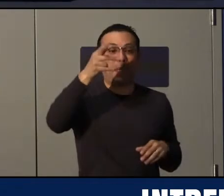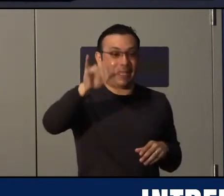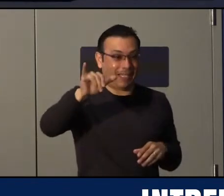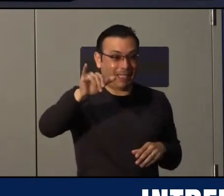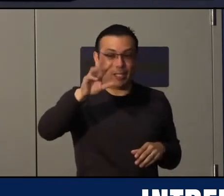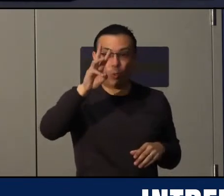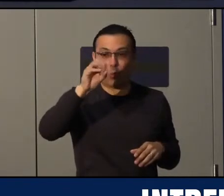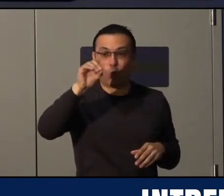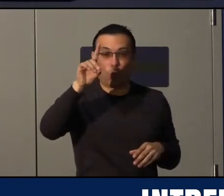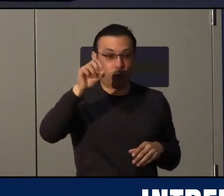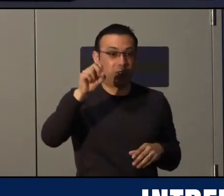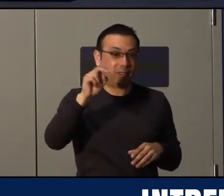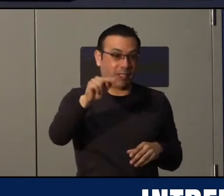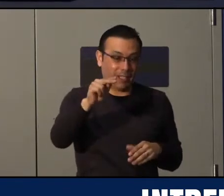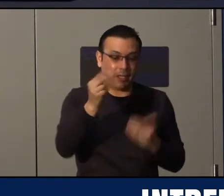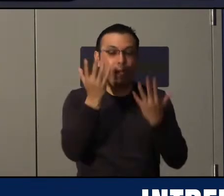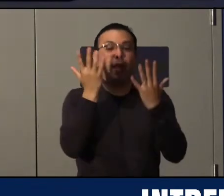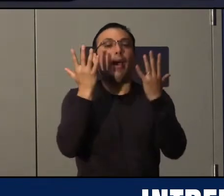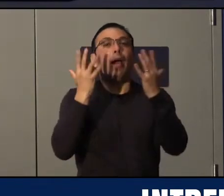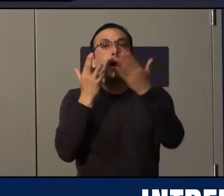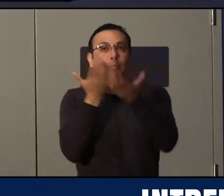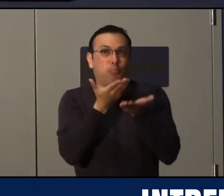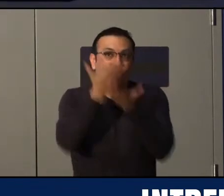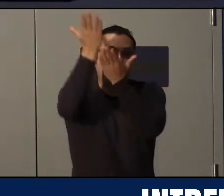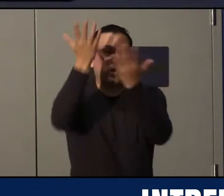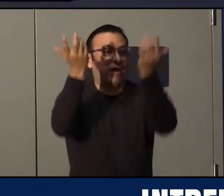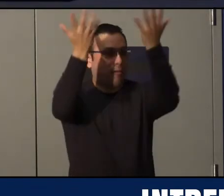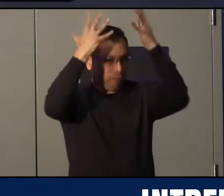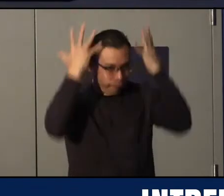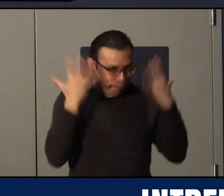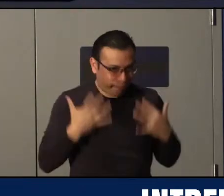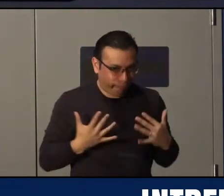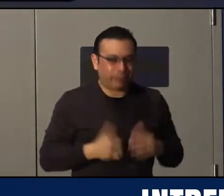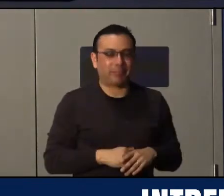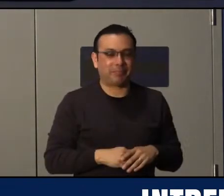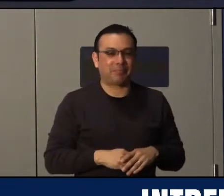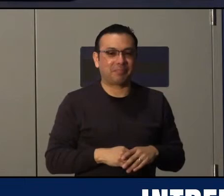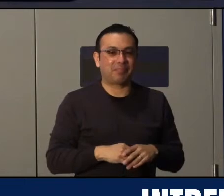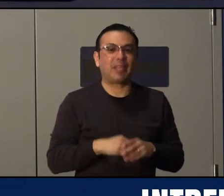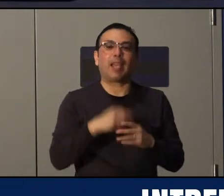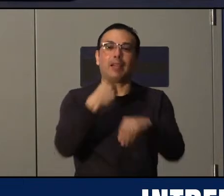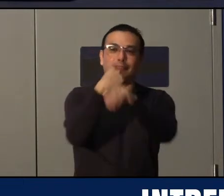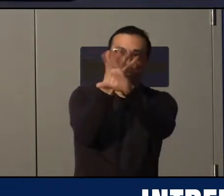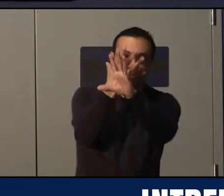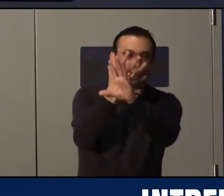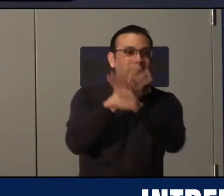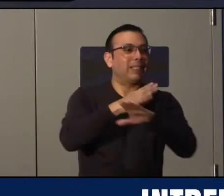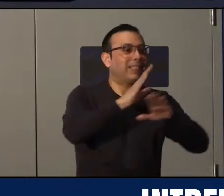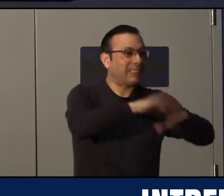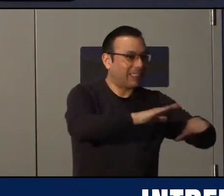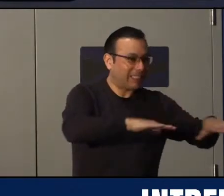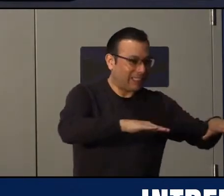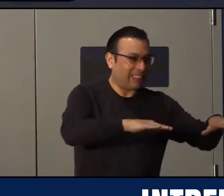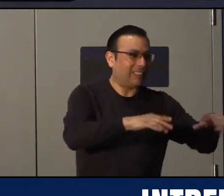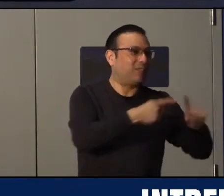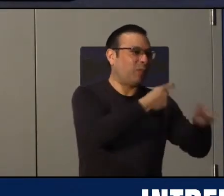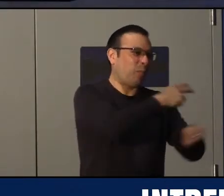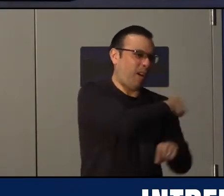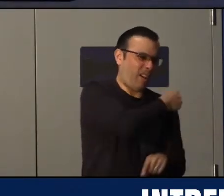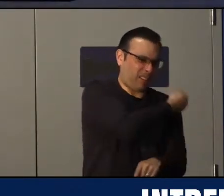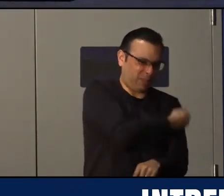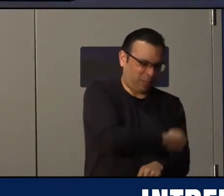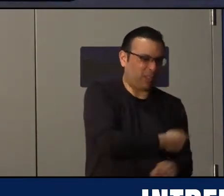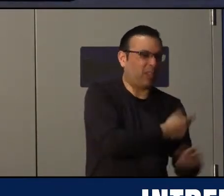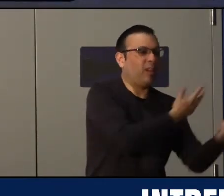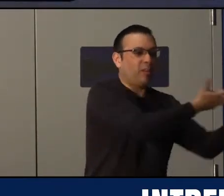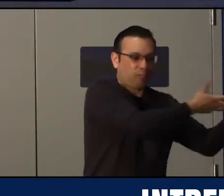flew it through the space station. We did a video conference from Mission Control with kids that we could bring to the hospital, and then the